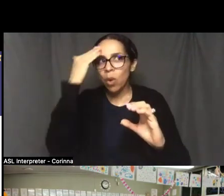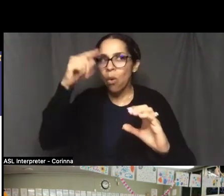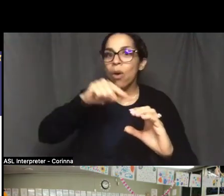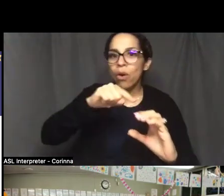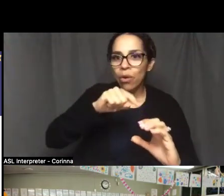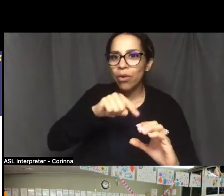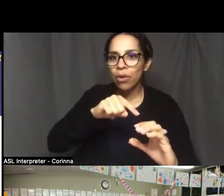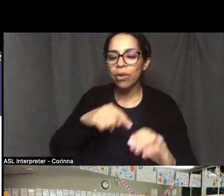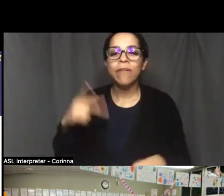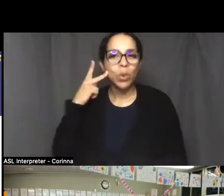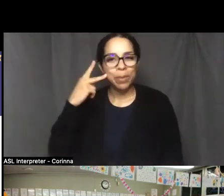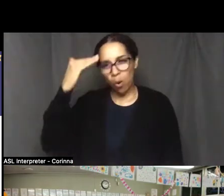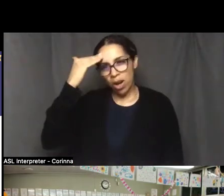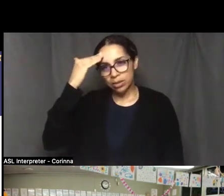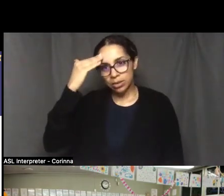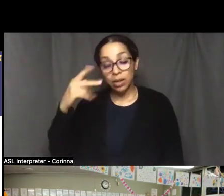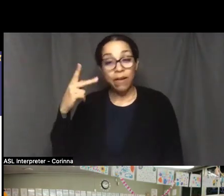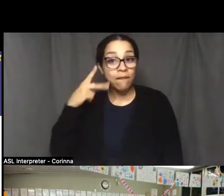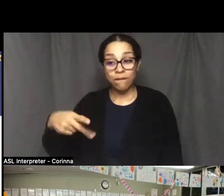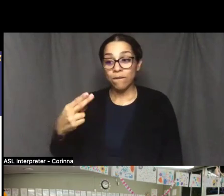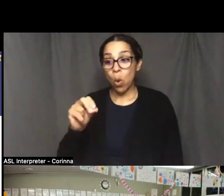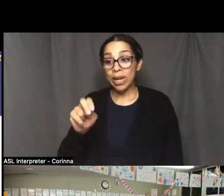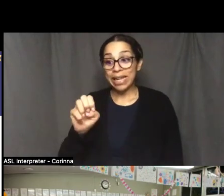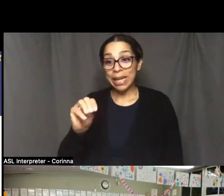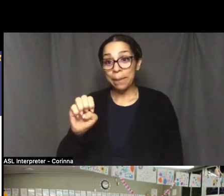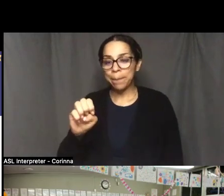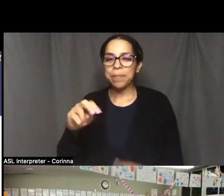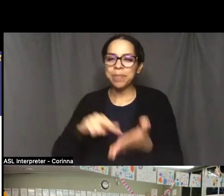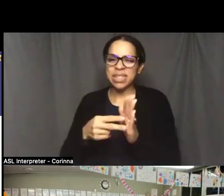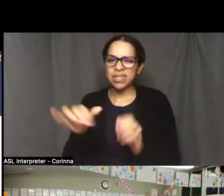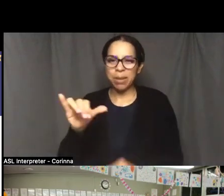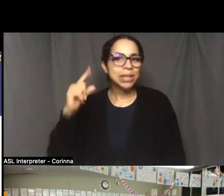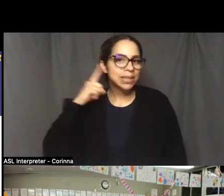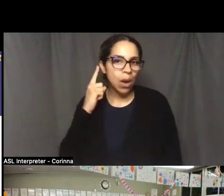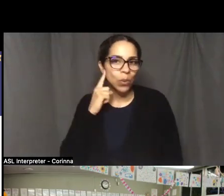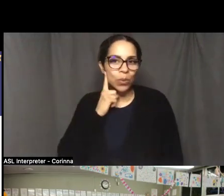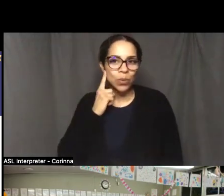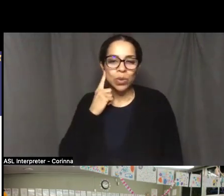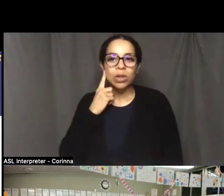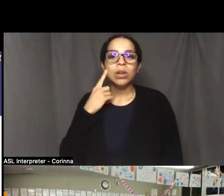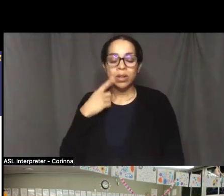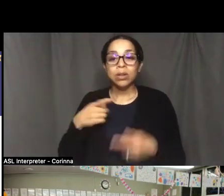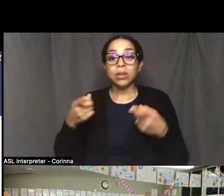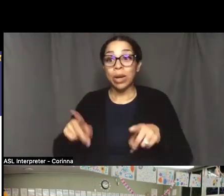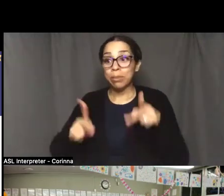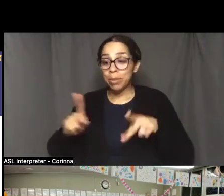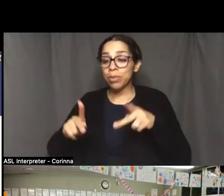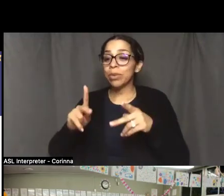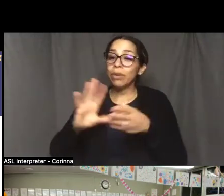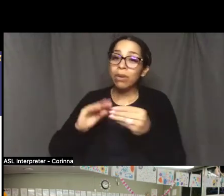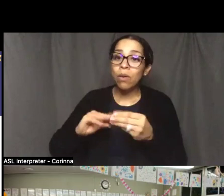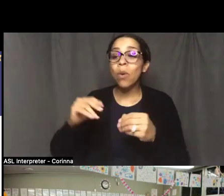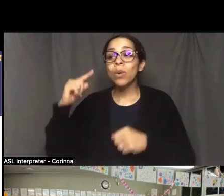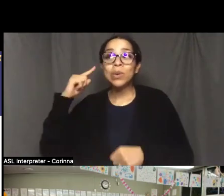phoneme is another word for sound. When you hear people talking about learning the sounds and sounding out words, we're all talking a lot